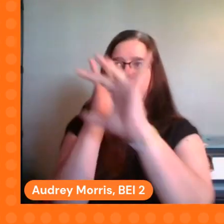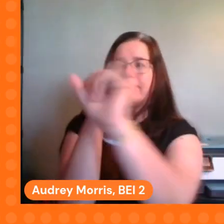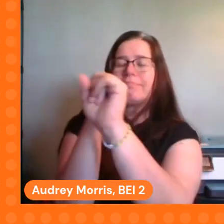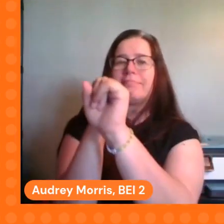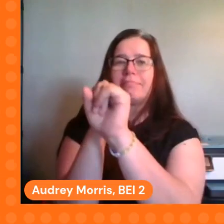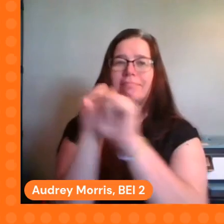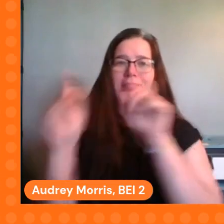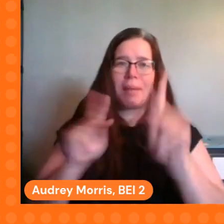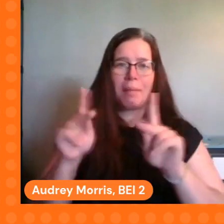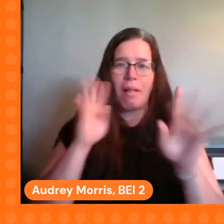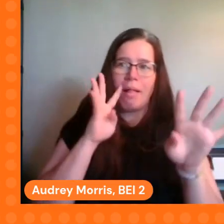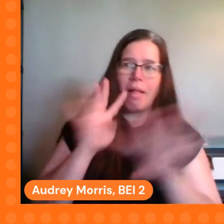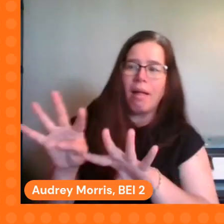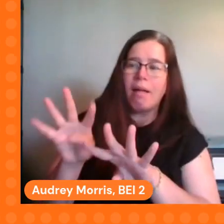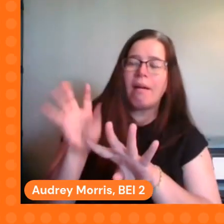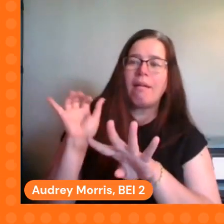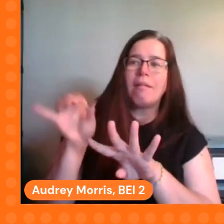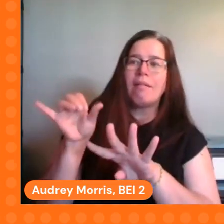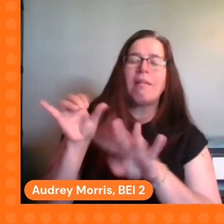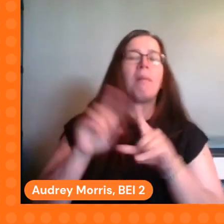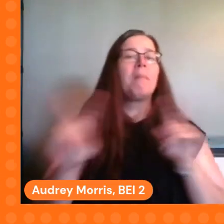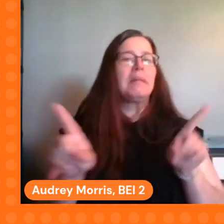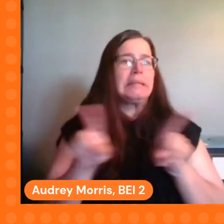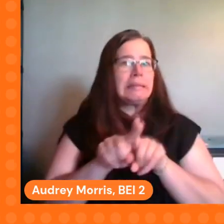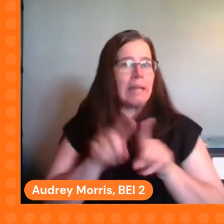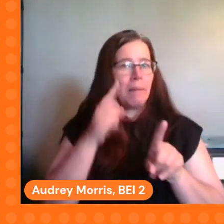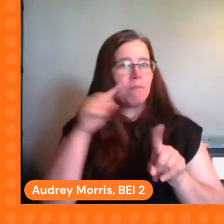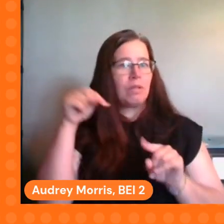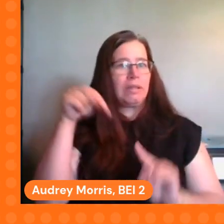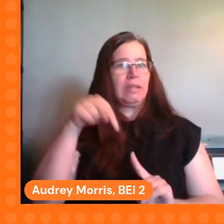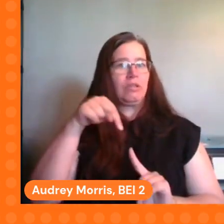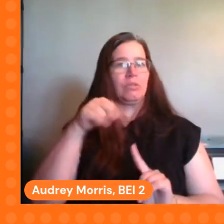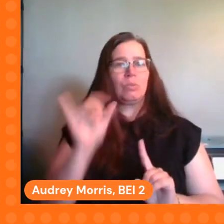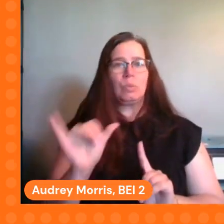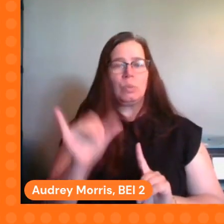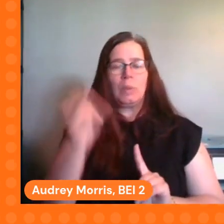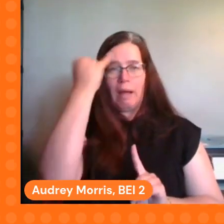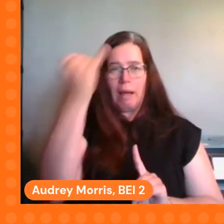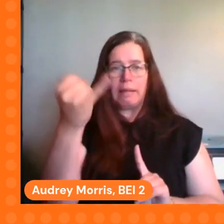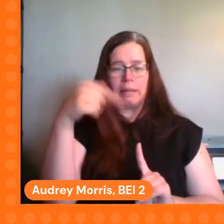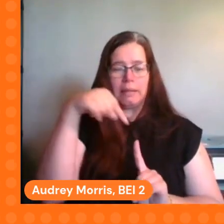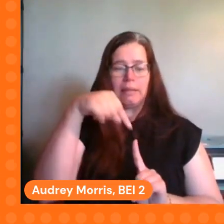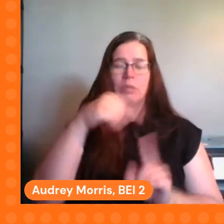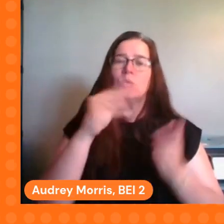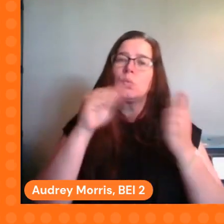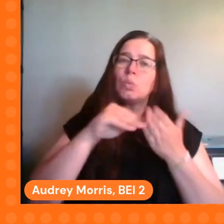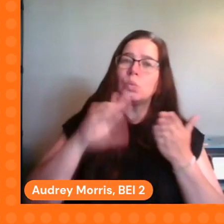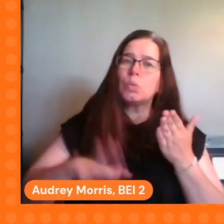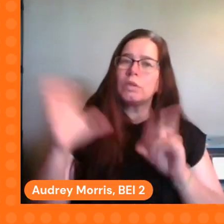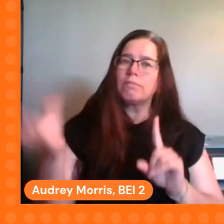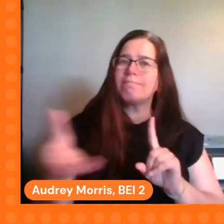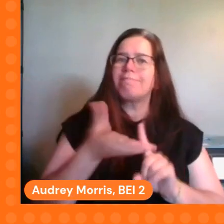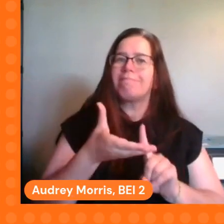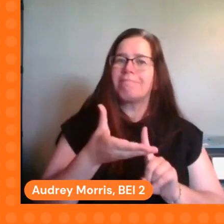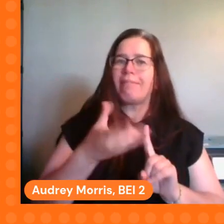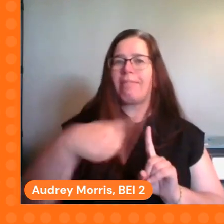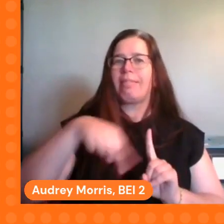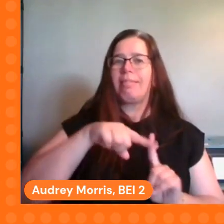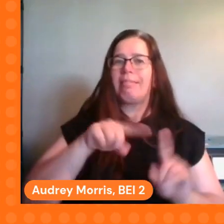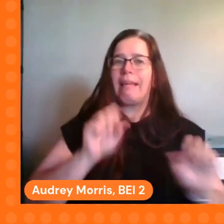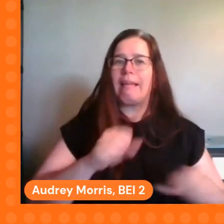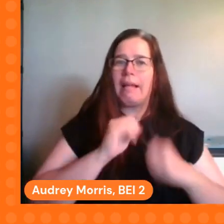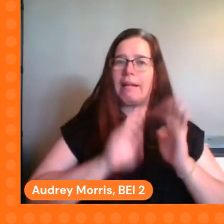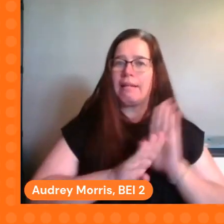attention. But I think the same kind of thing works here too. That same idea of get students to build